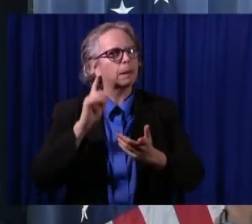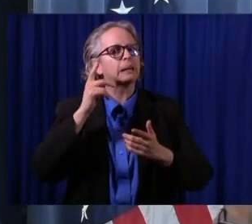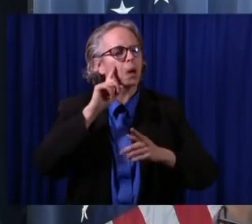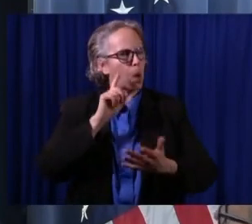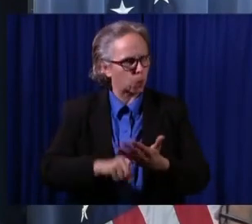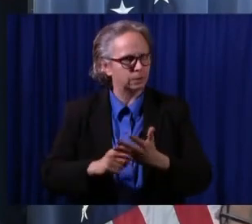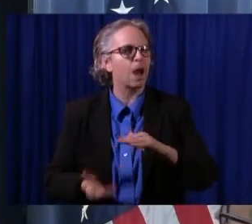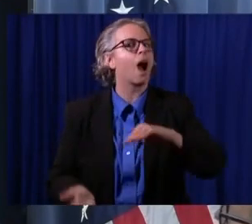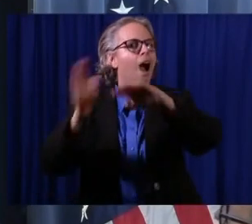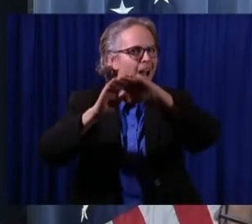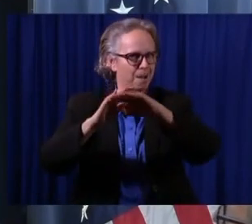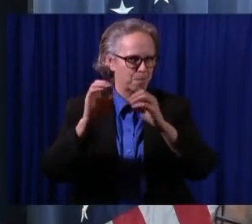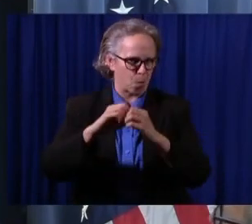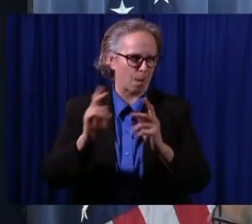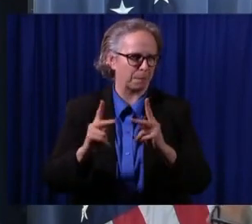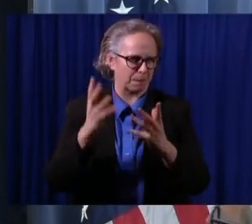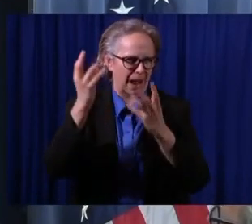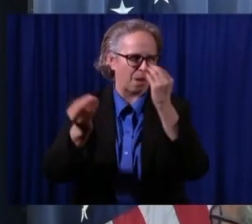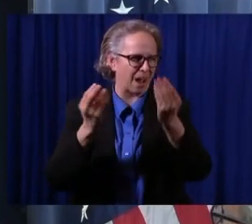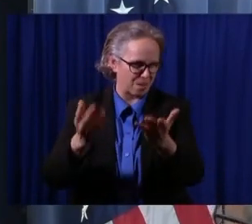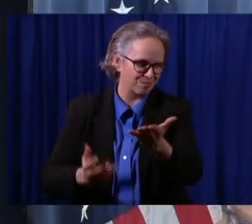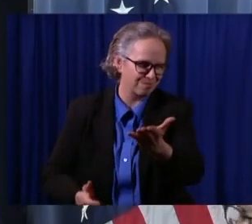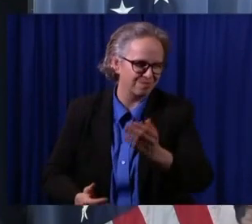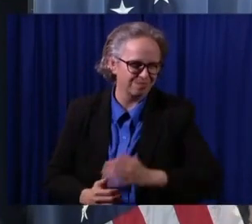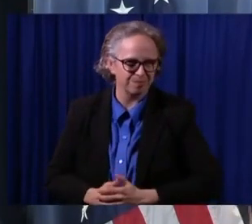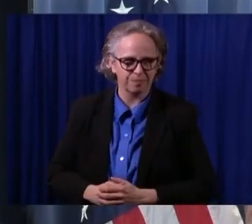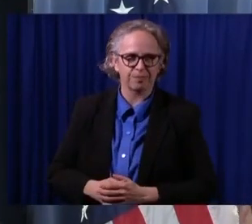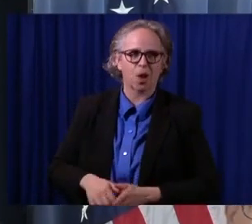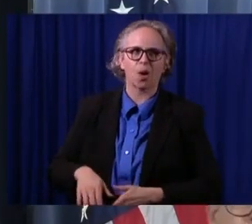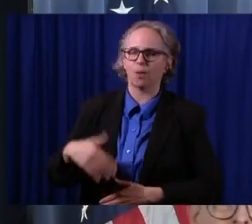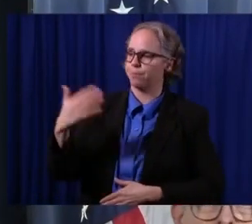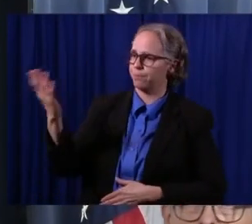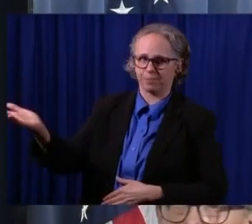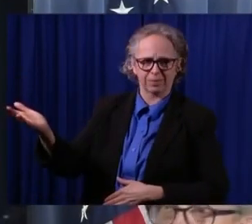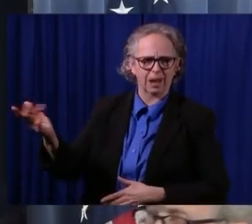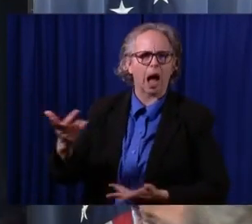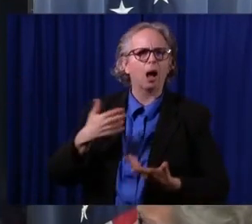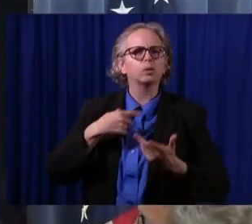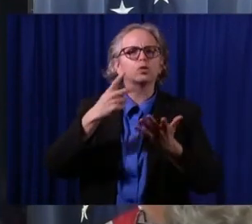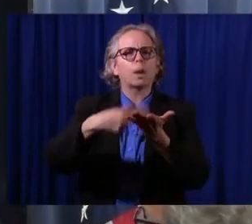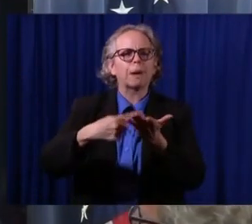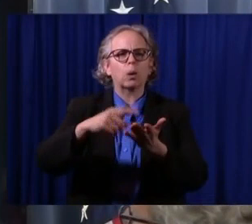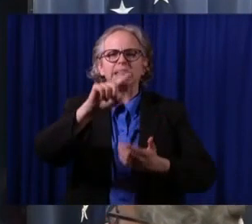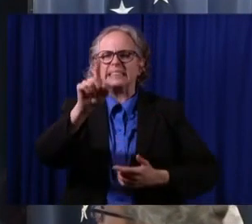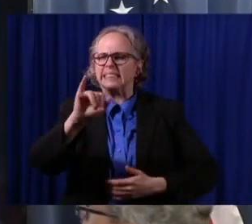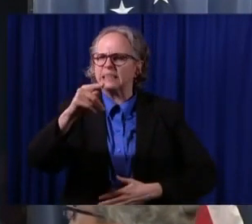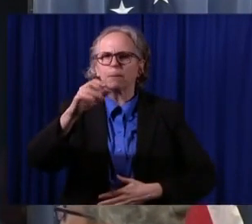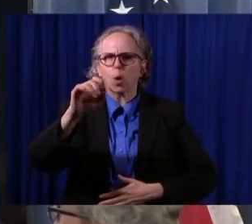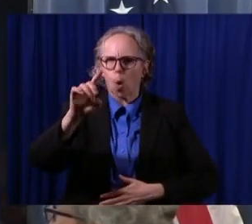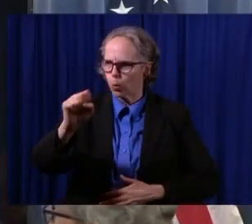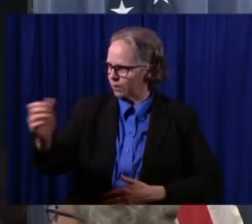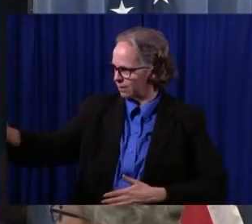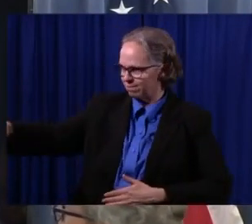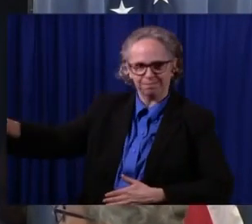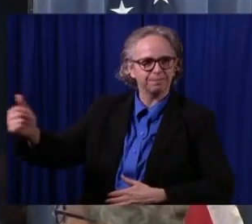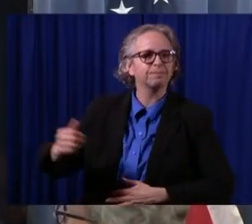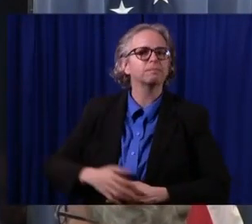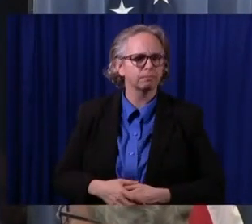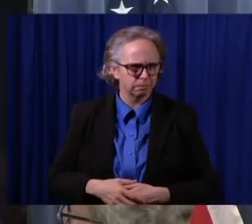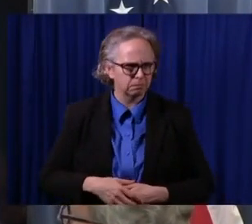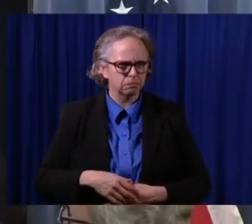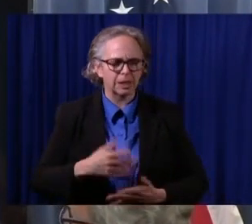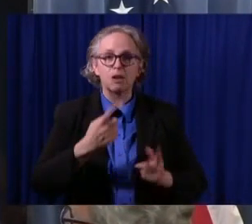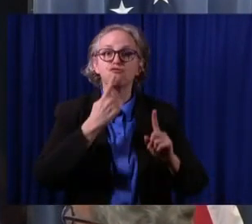for Montgomery County. This is by zip code. And these are the zip codes. The red would